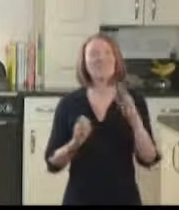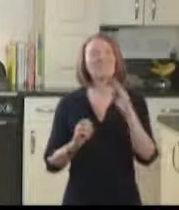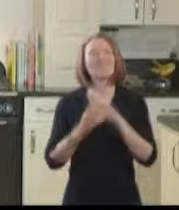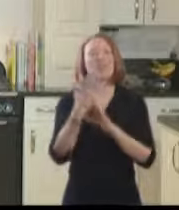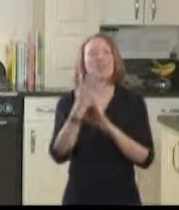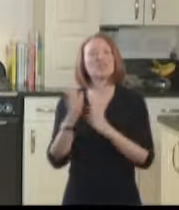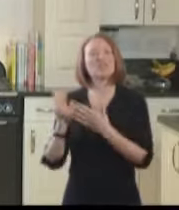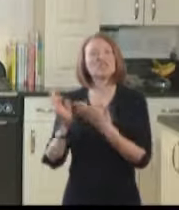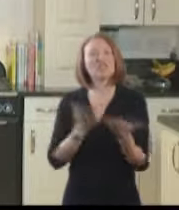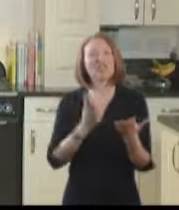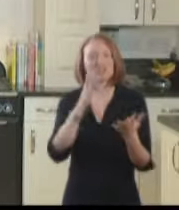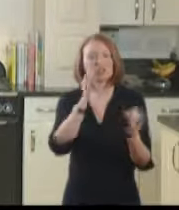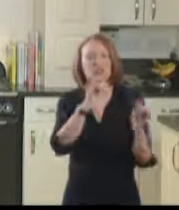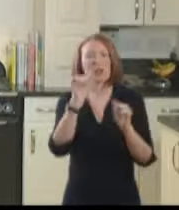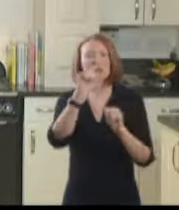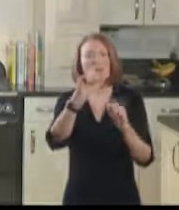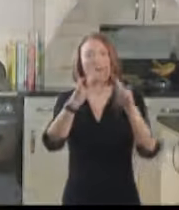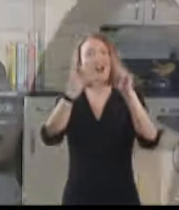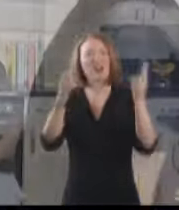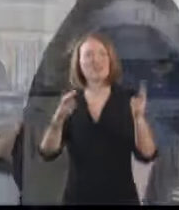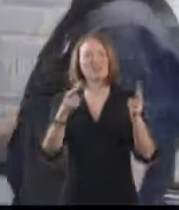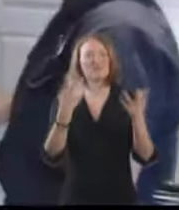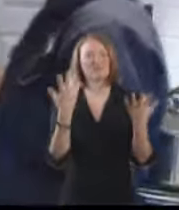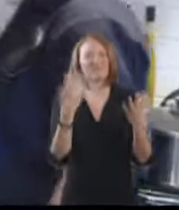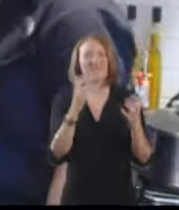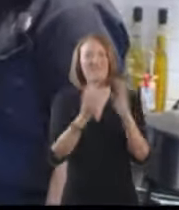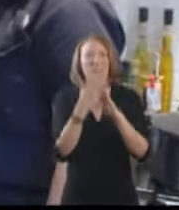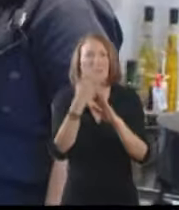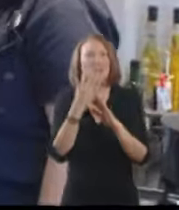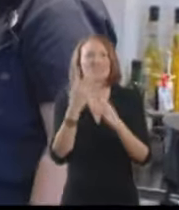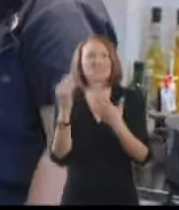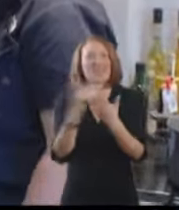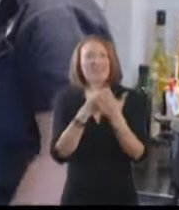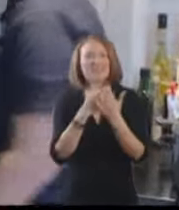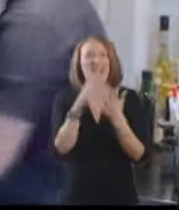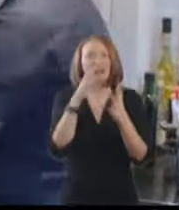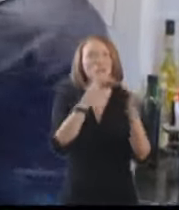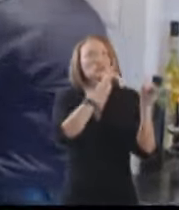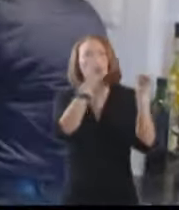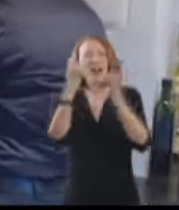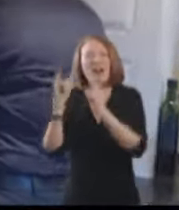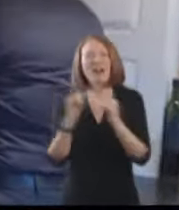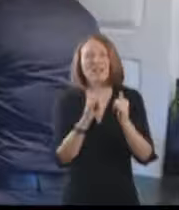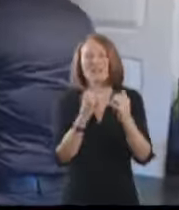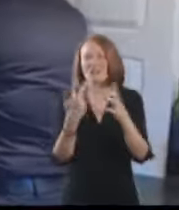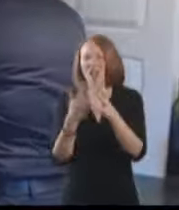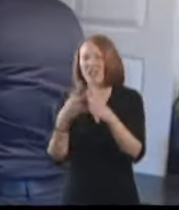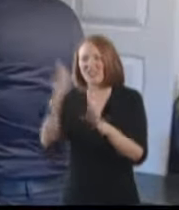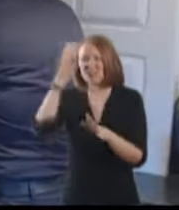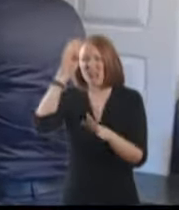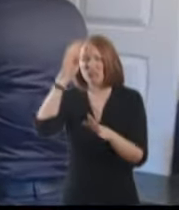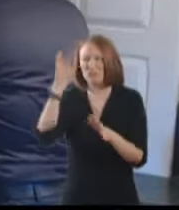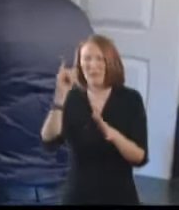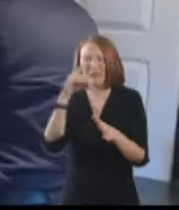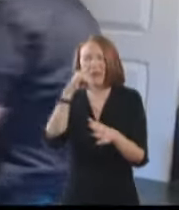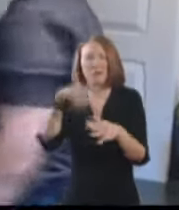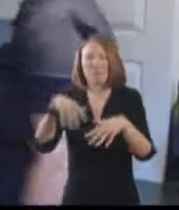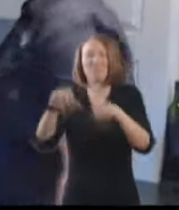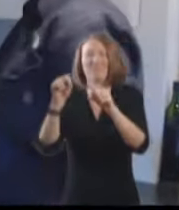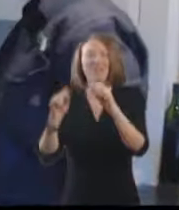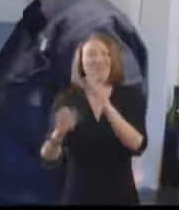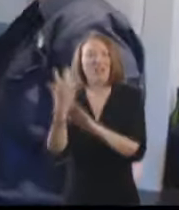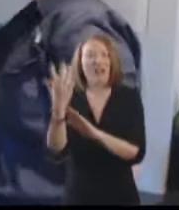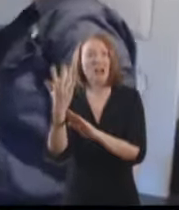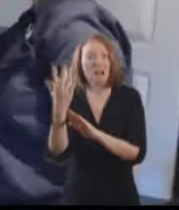The fire brigade will also check your home for other dangers that may start a fire. Here's some key things to remember.